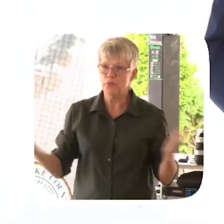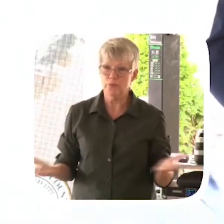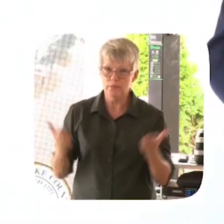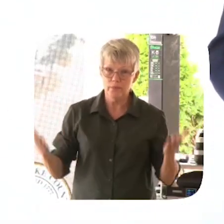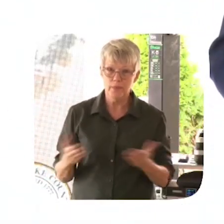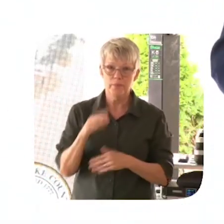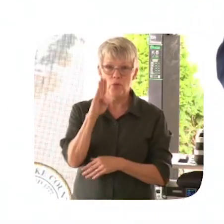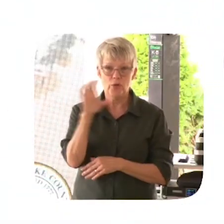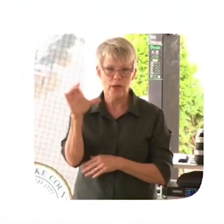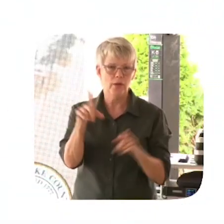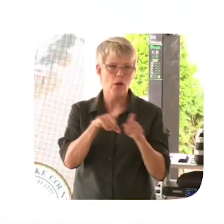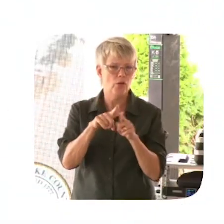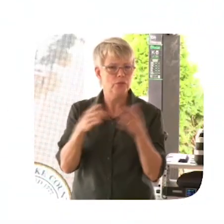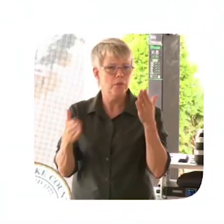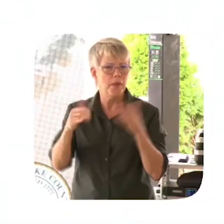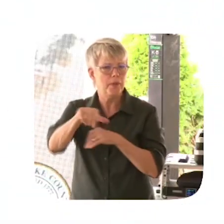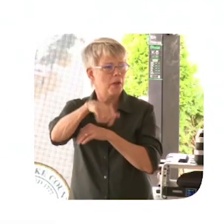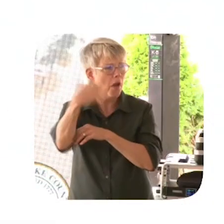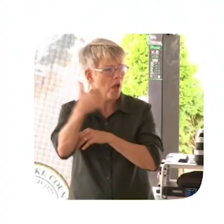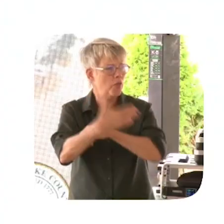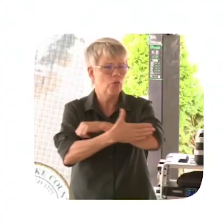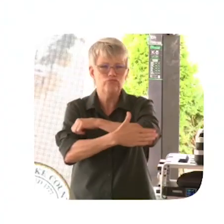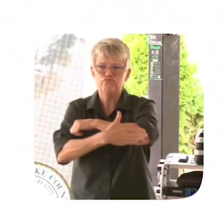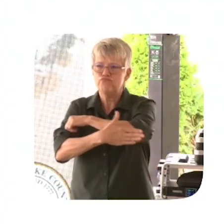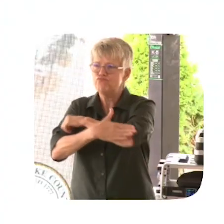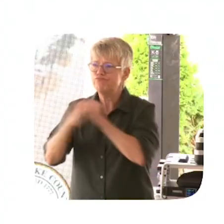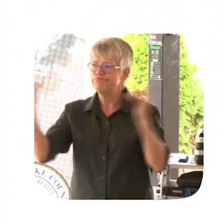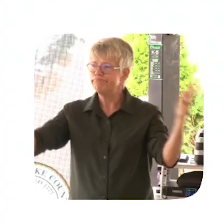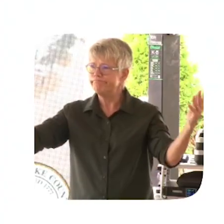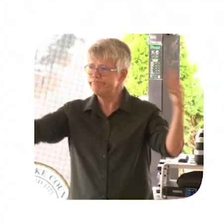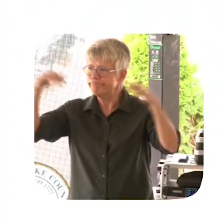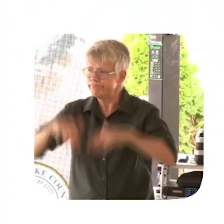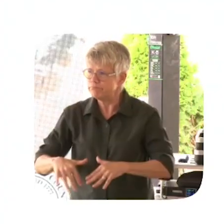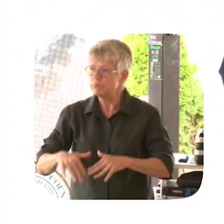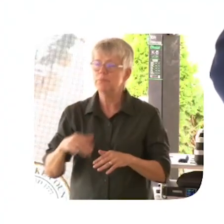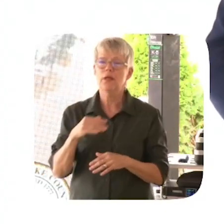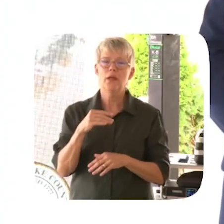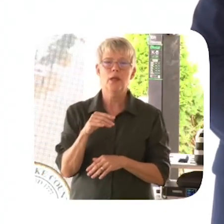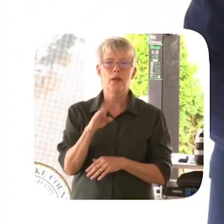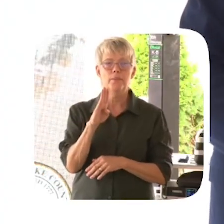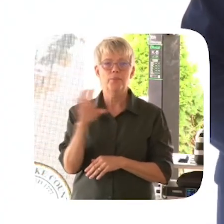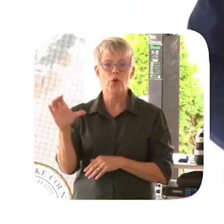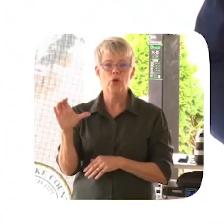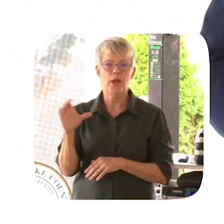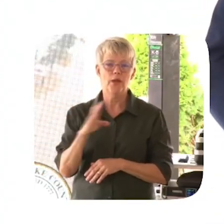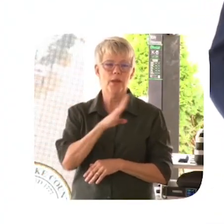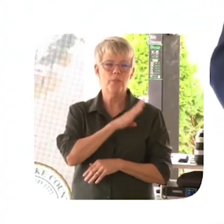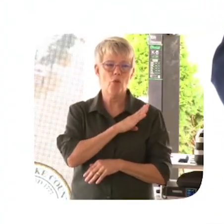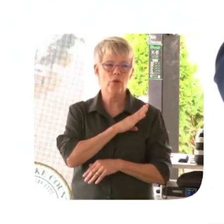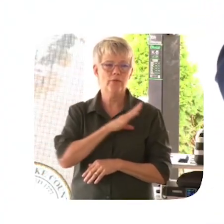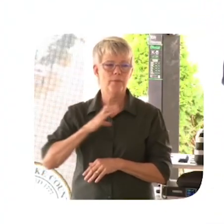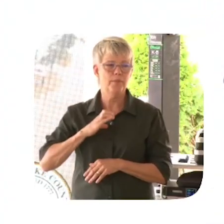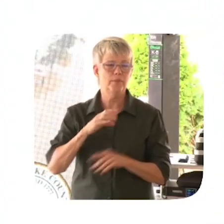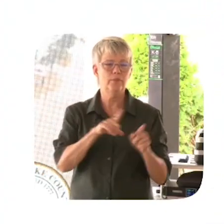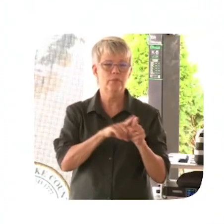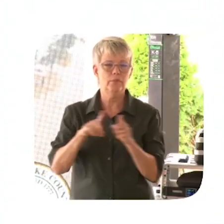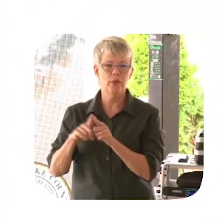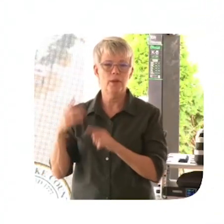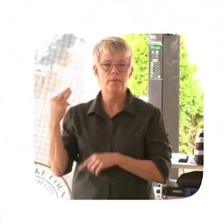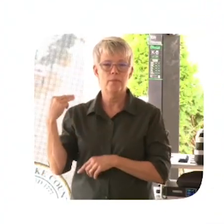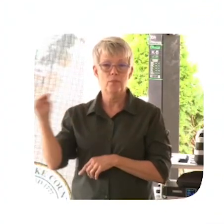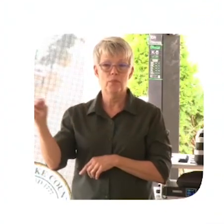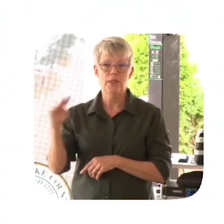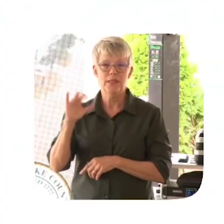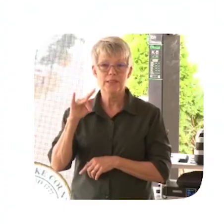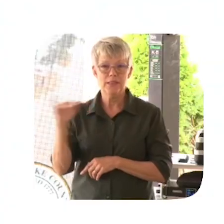from surrounding areas as well this morning. On behalf of the Burke County Board of Commissioners and the Morganton City Council, I want to